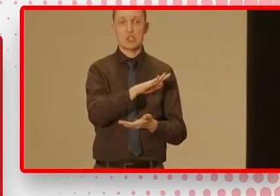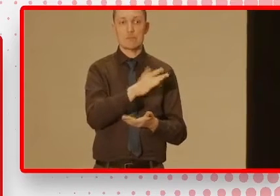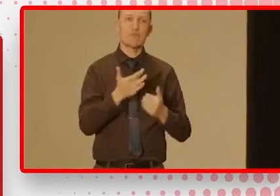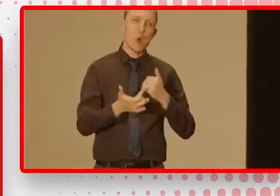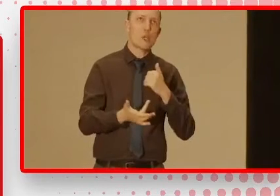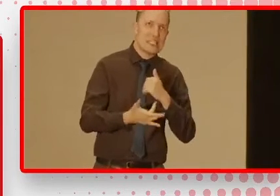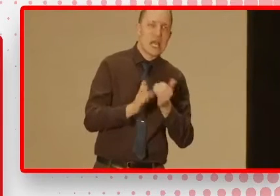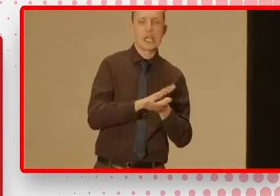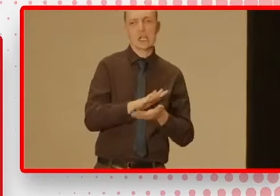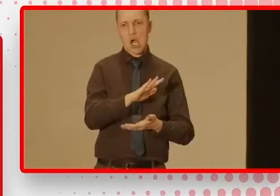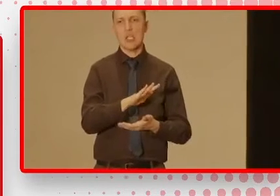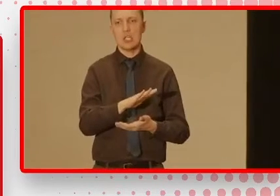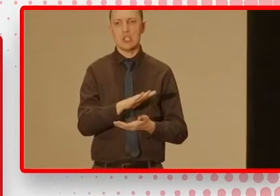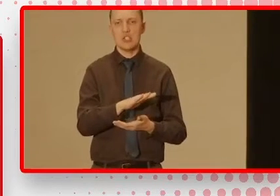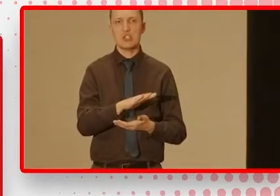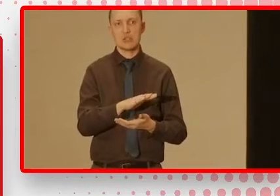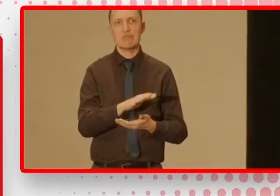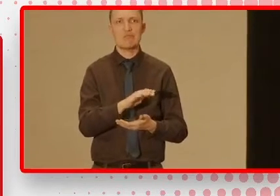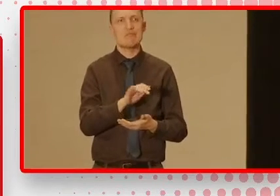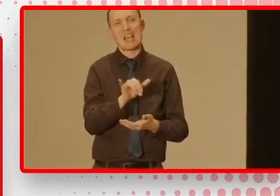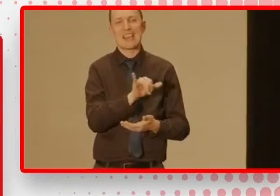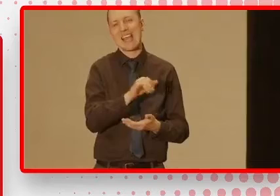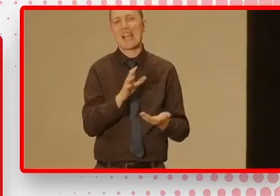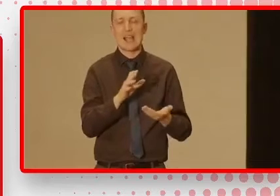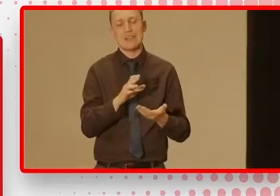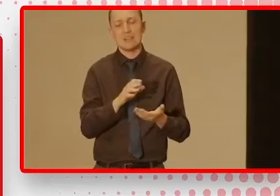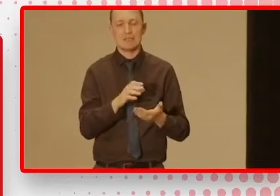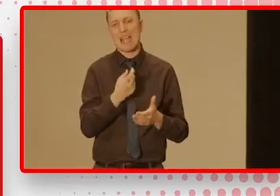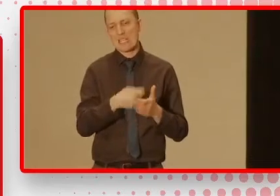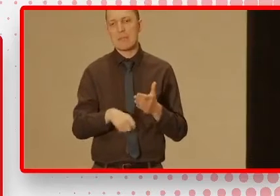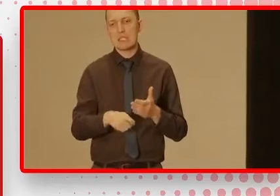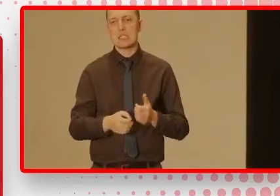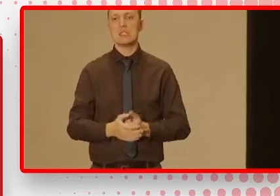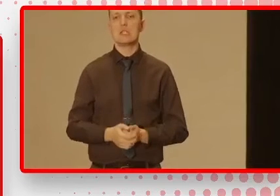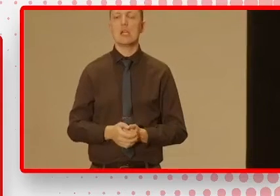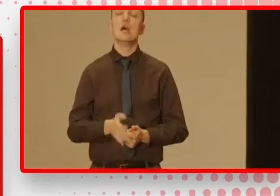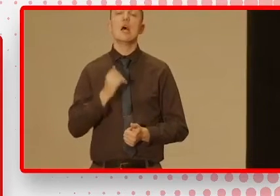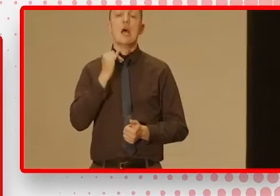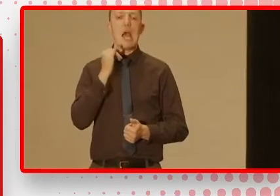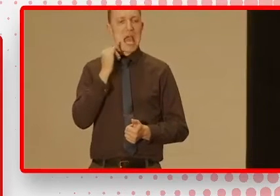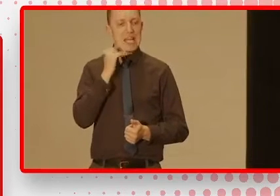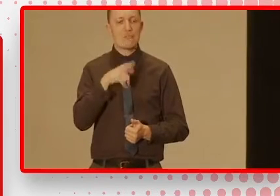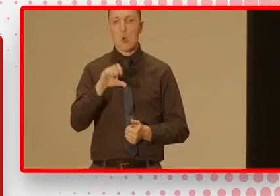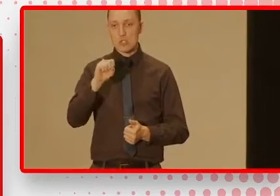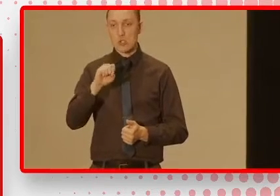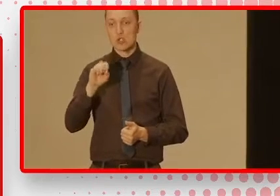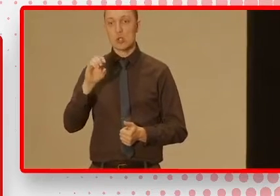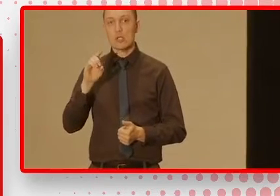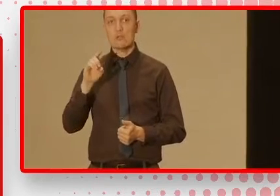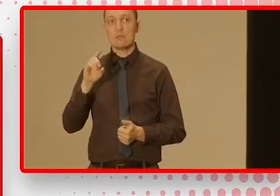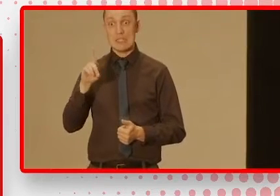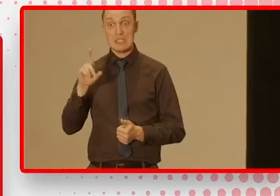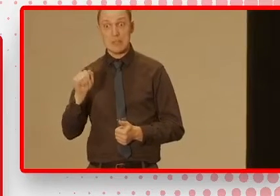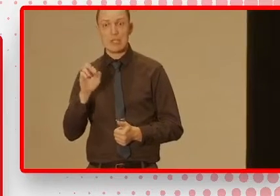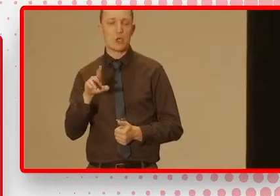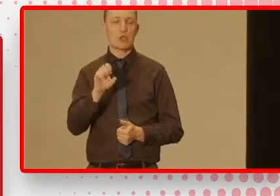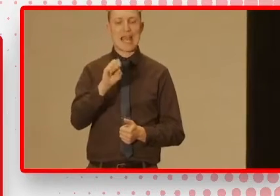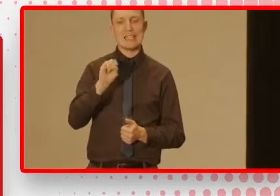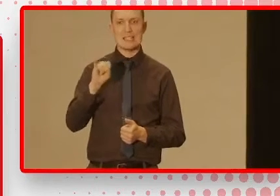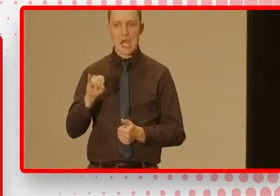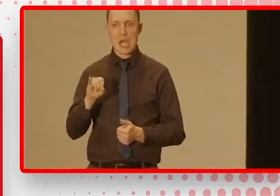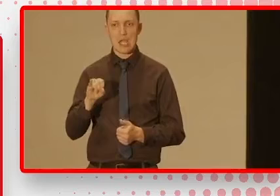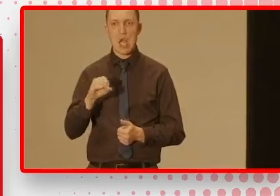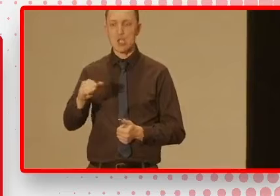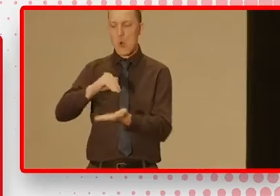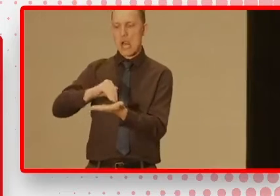college, any of those kind of expenses. And if you are on Social Security disability or SSI, you are